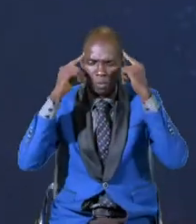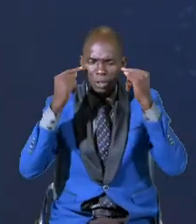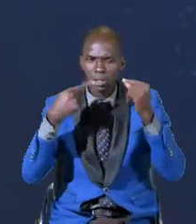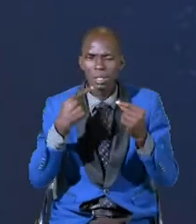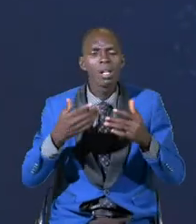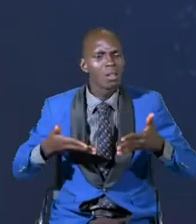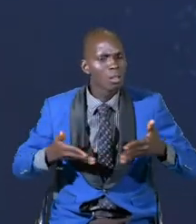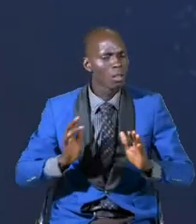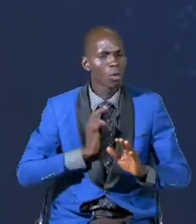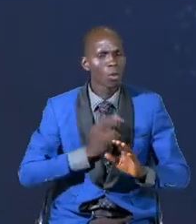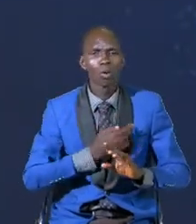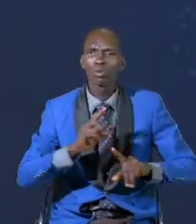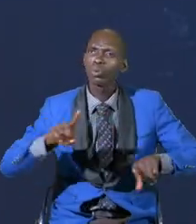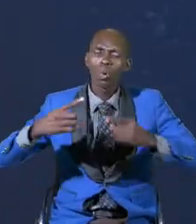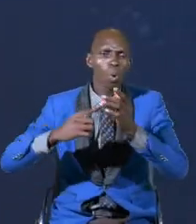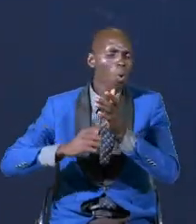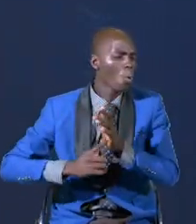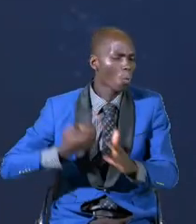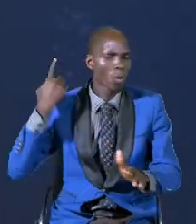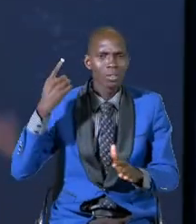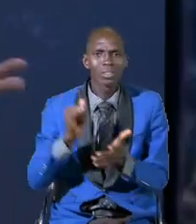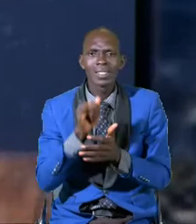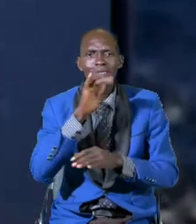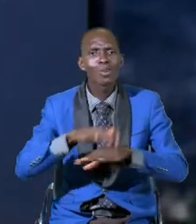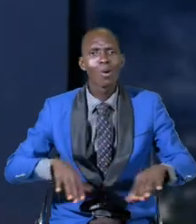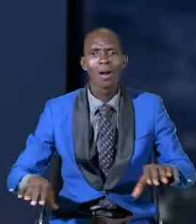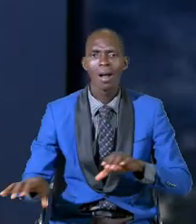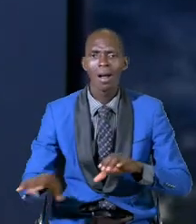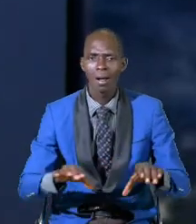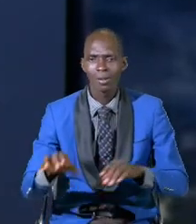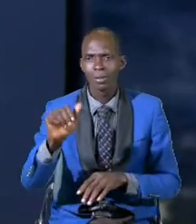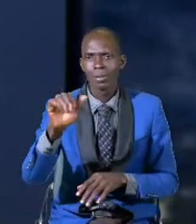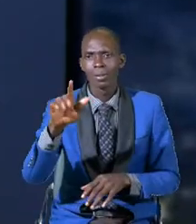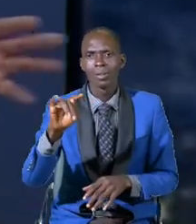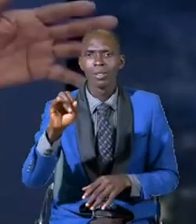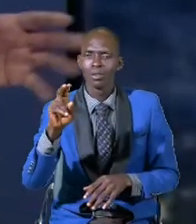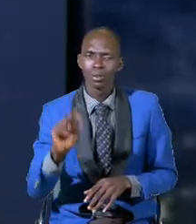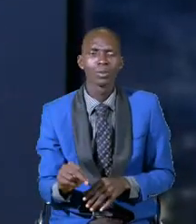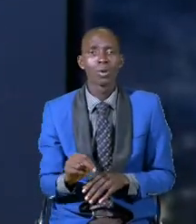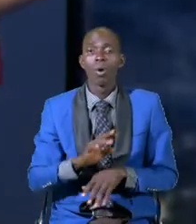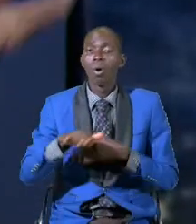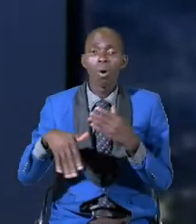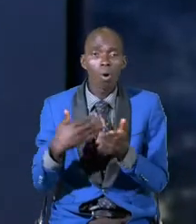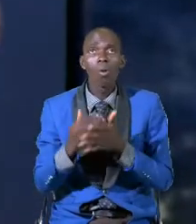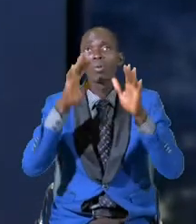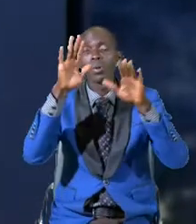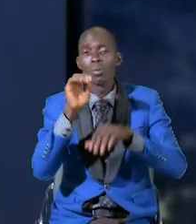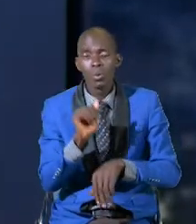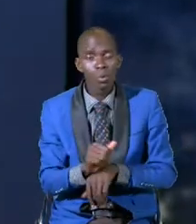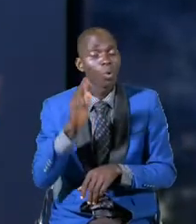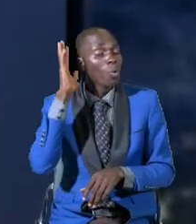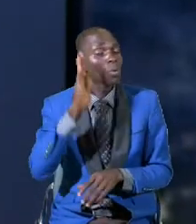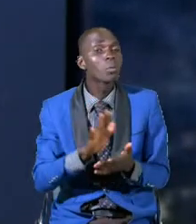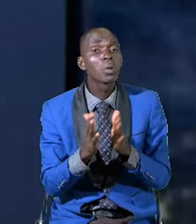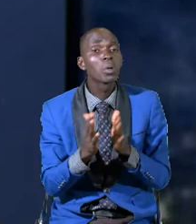at once. Action, action. Let us go up at once. All the miracles will mean nothing if we don't